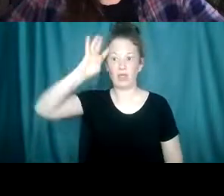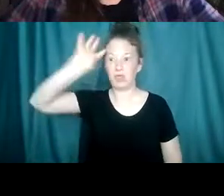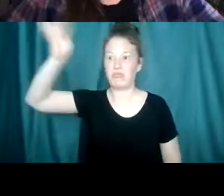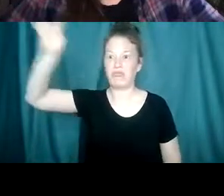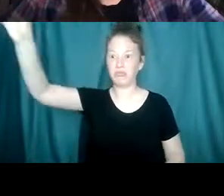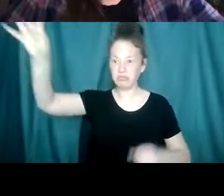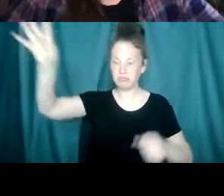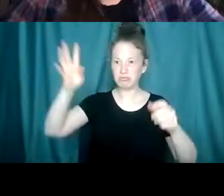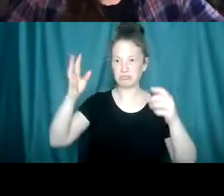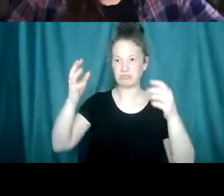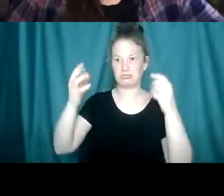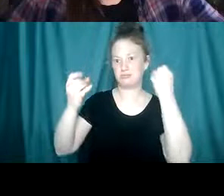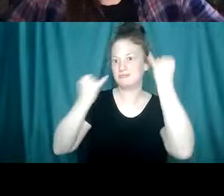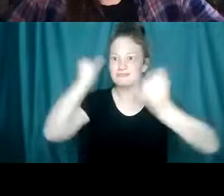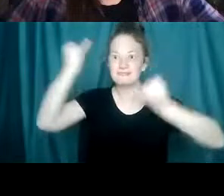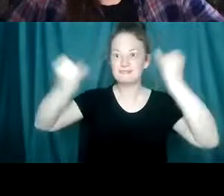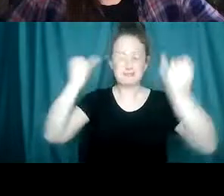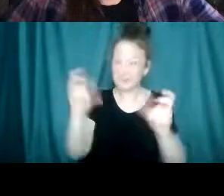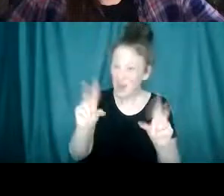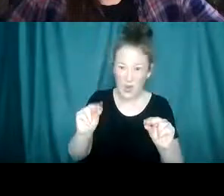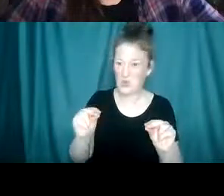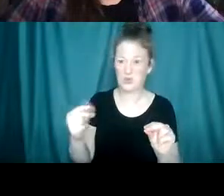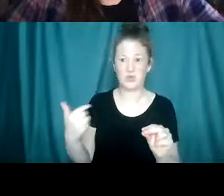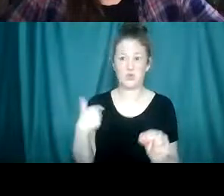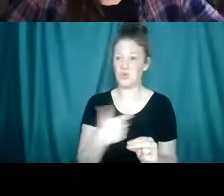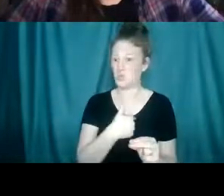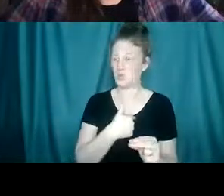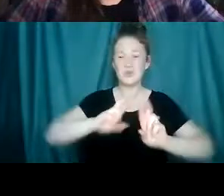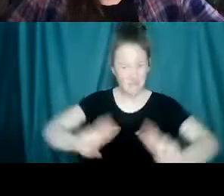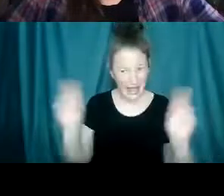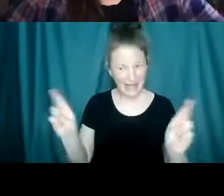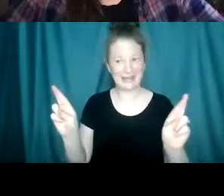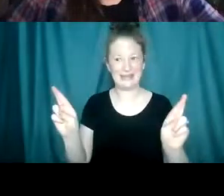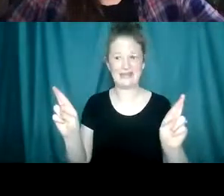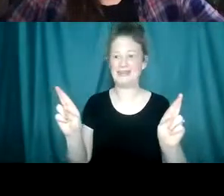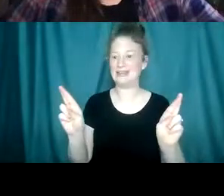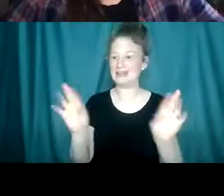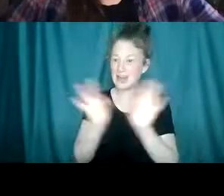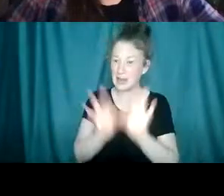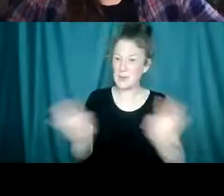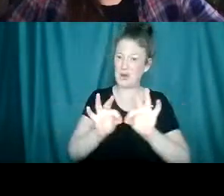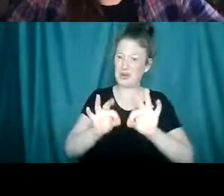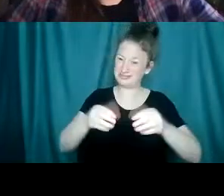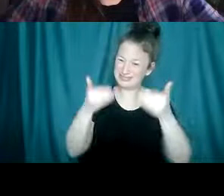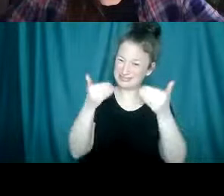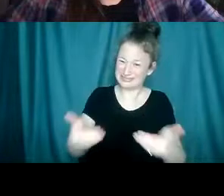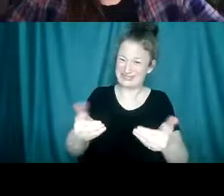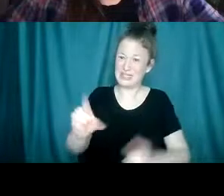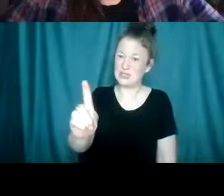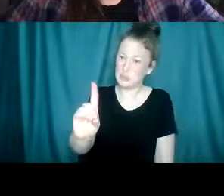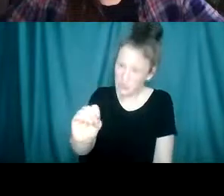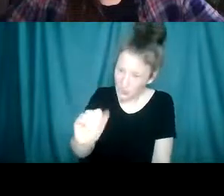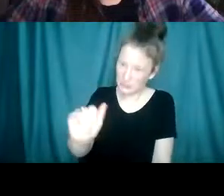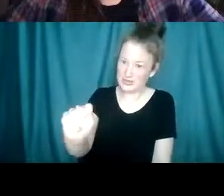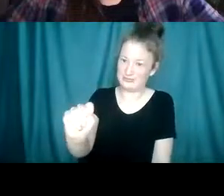futuristic sci-fi type of thing. We know everything, every part. We just need to do it. And this involves a lot